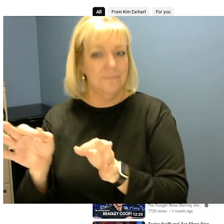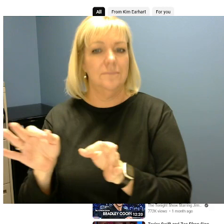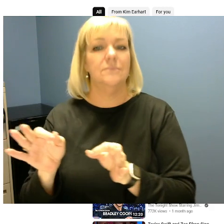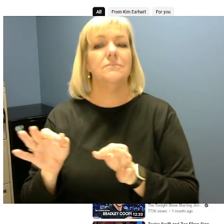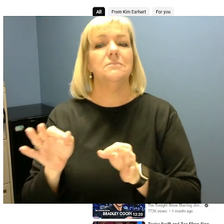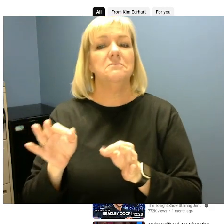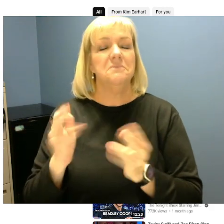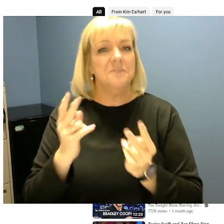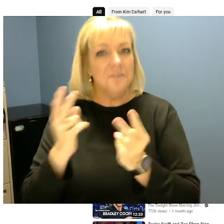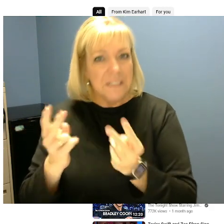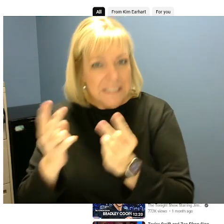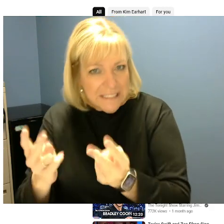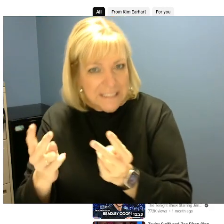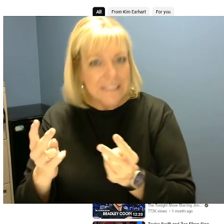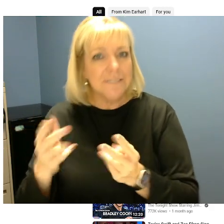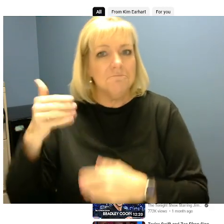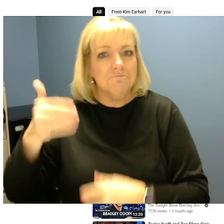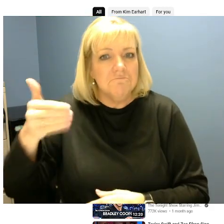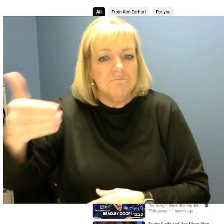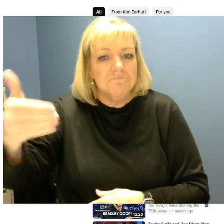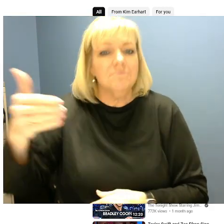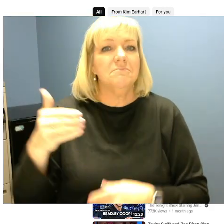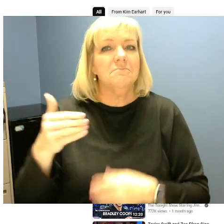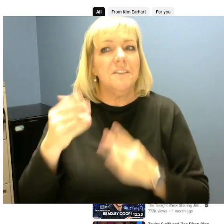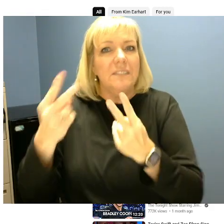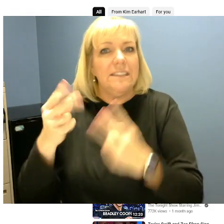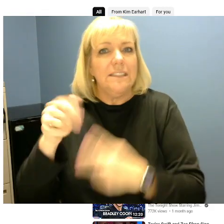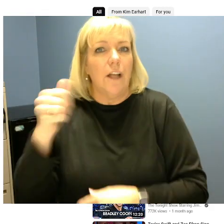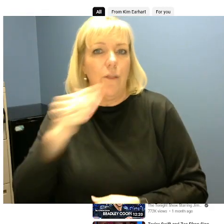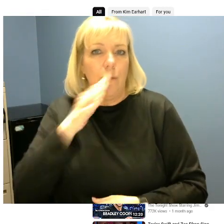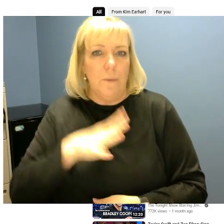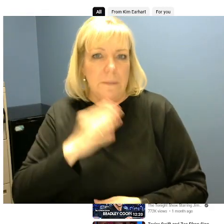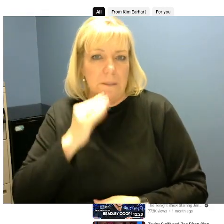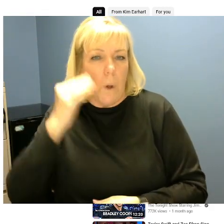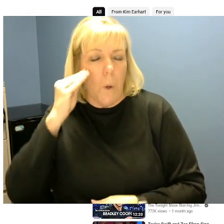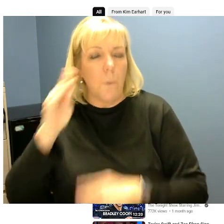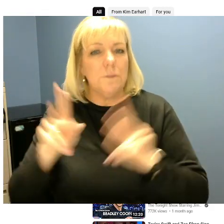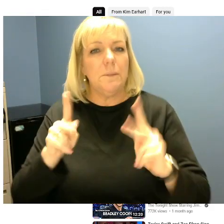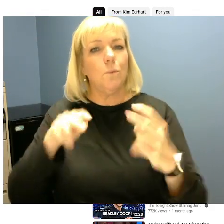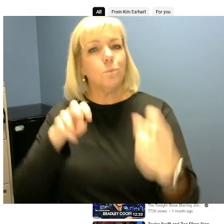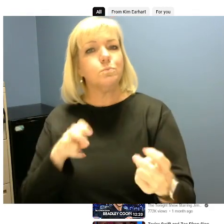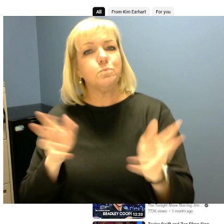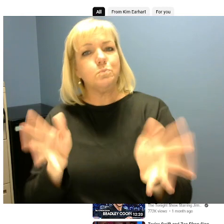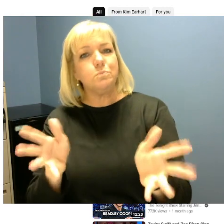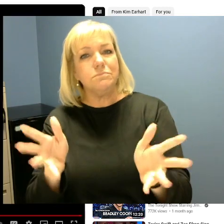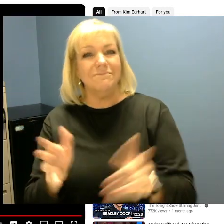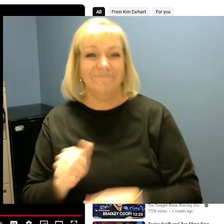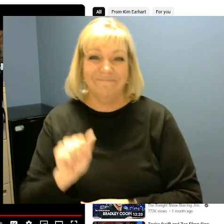and doing so in other women's homes. All right, take care.